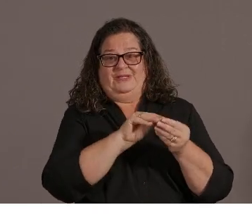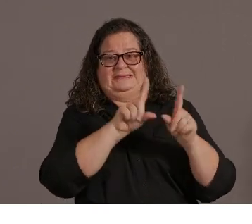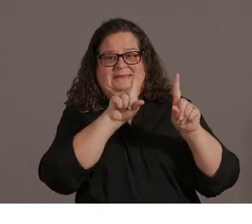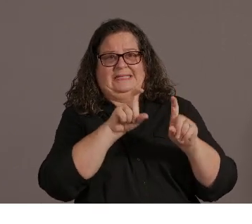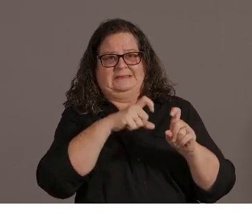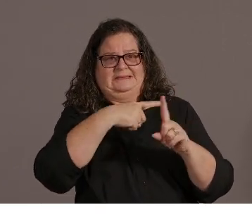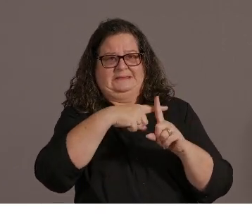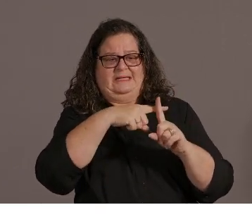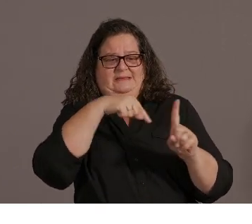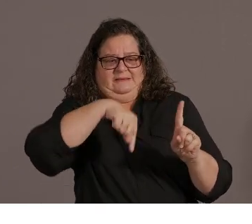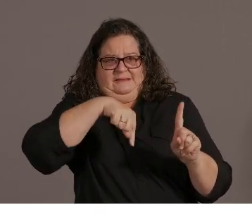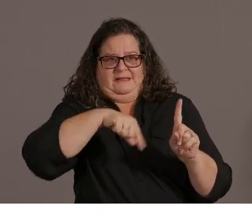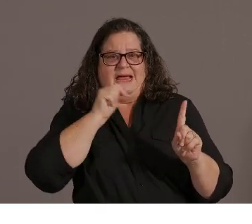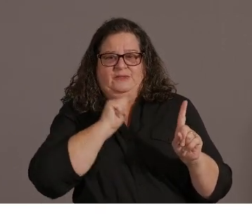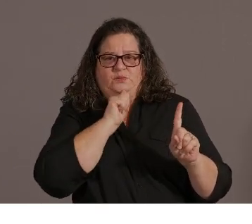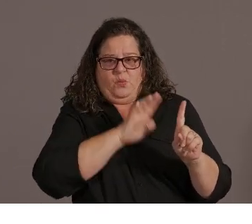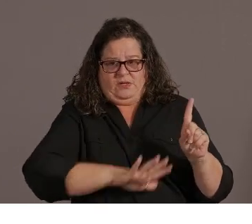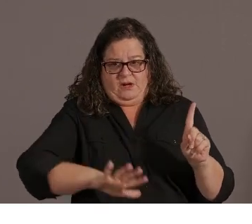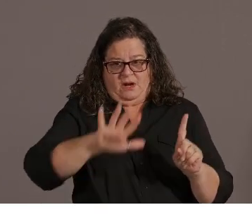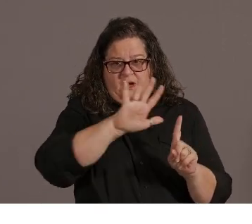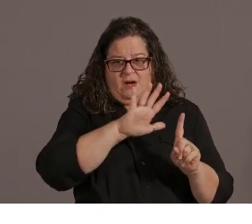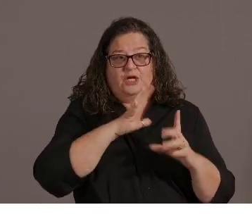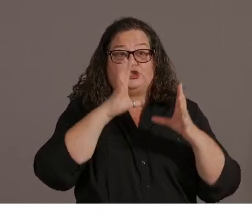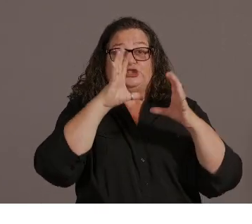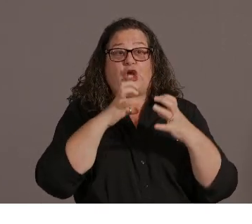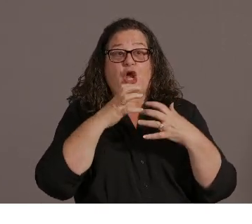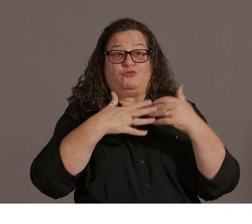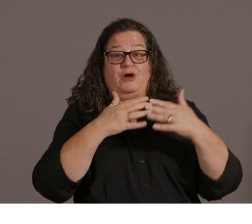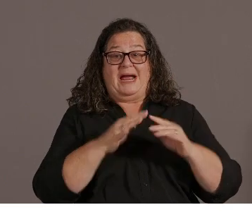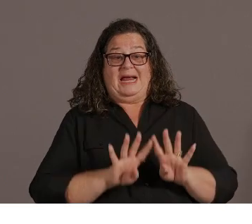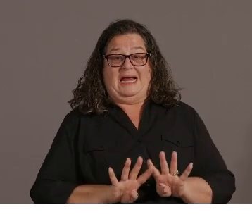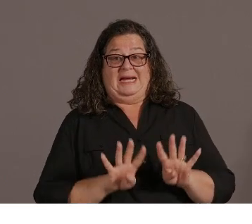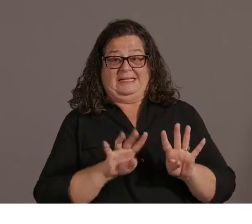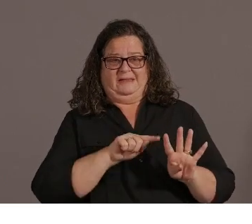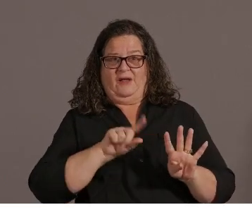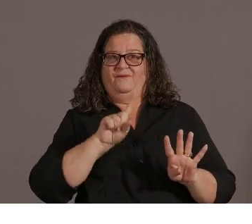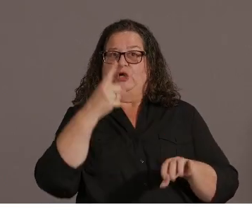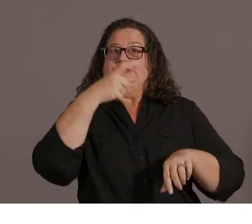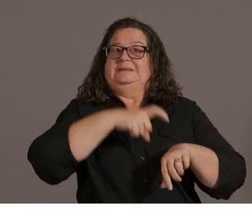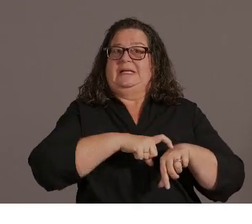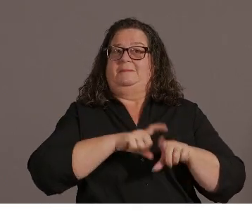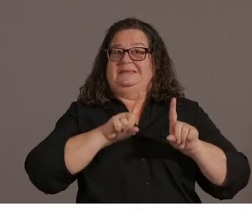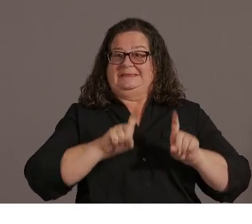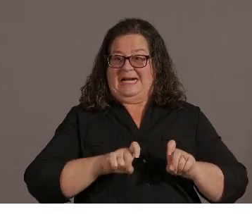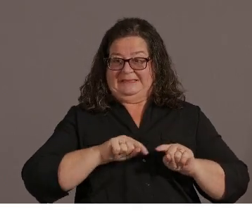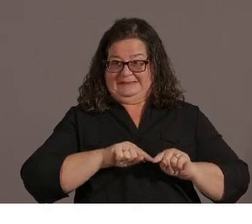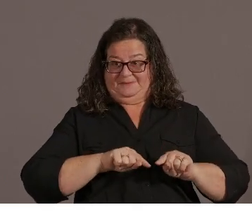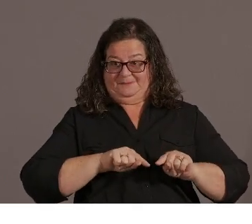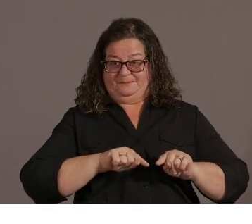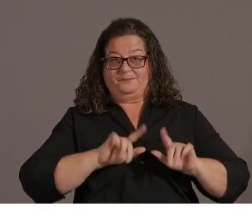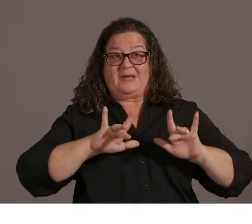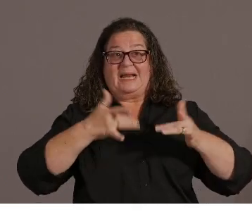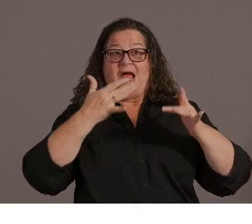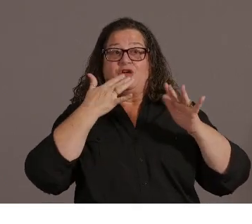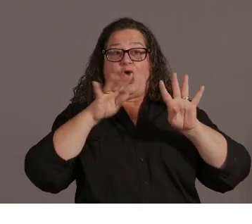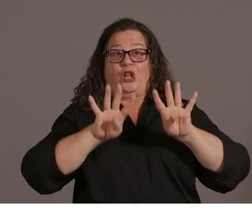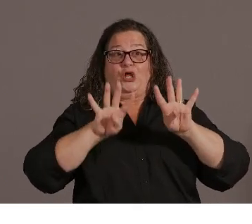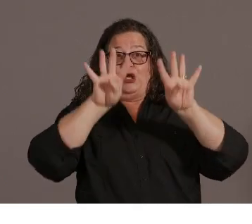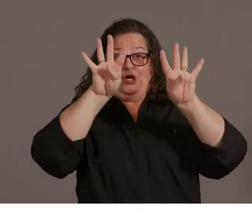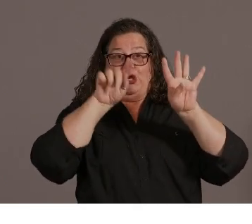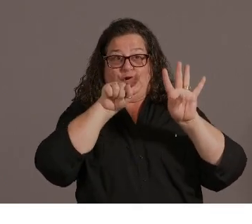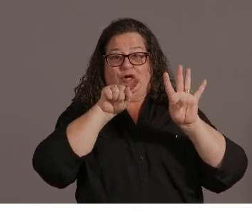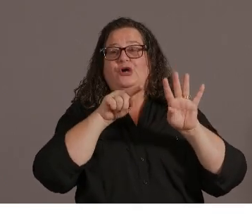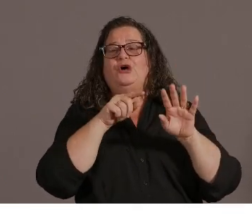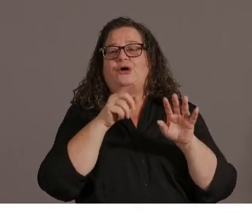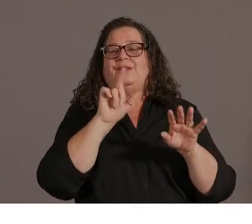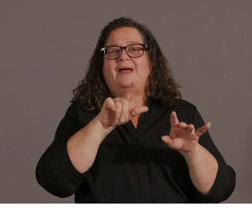are unique Arizonans, and then the lighter gray bars are tests that were performed as repeat tests in